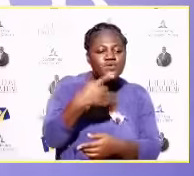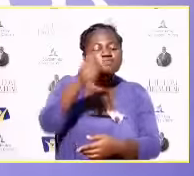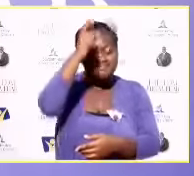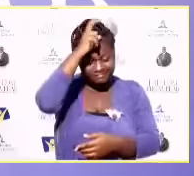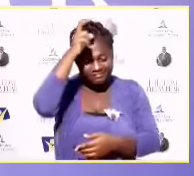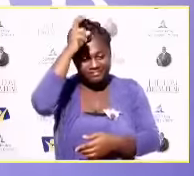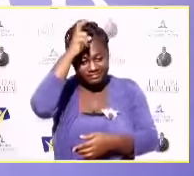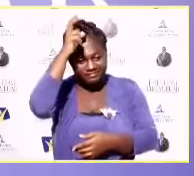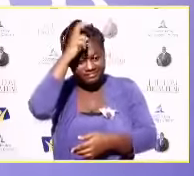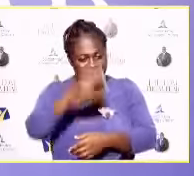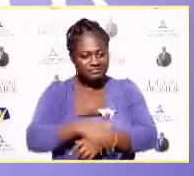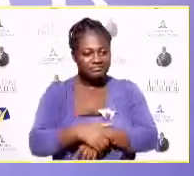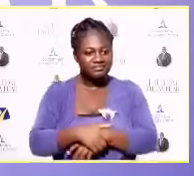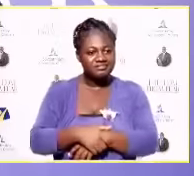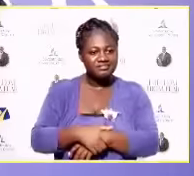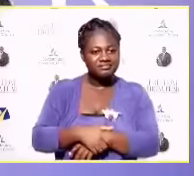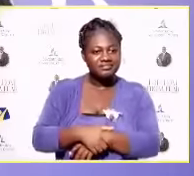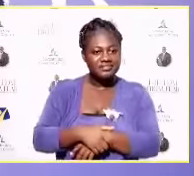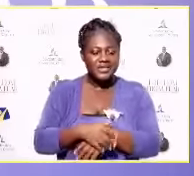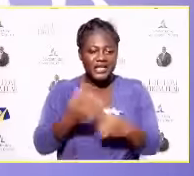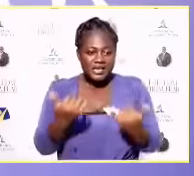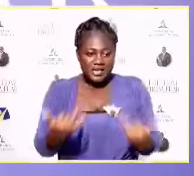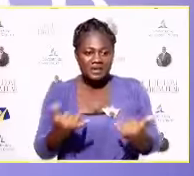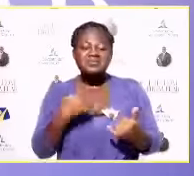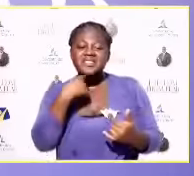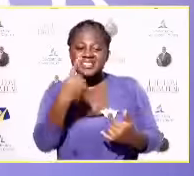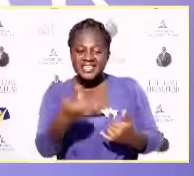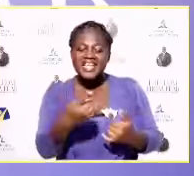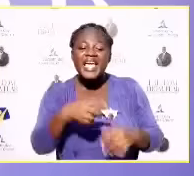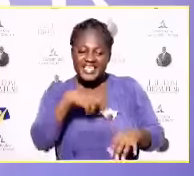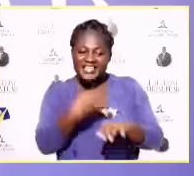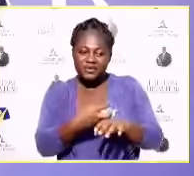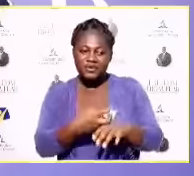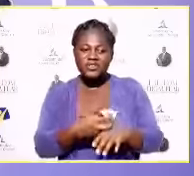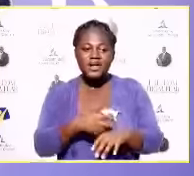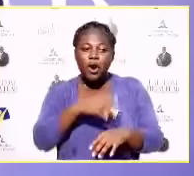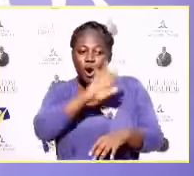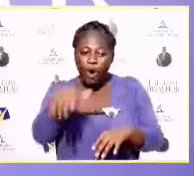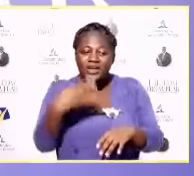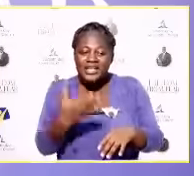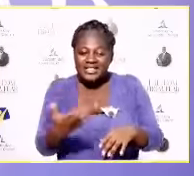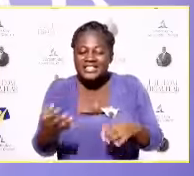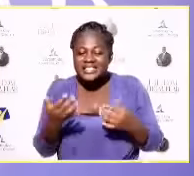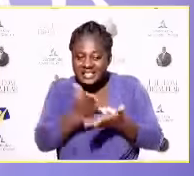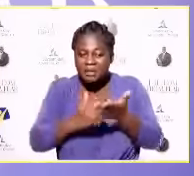Satan. What I'm about to say is hard. Many things I say are hard. But